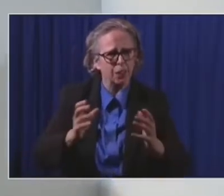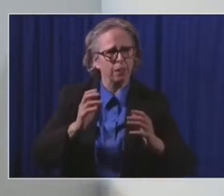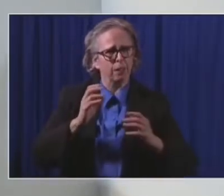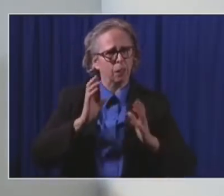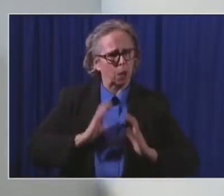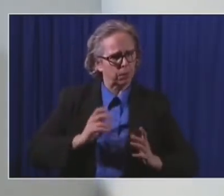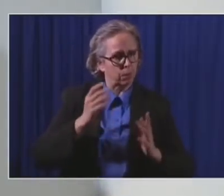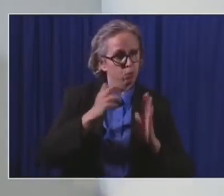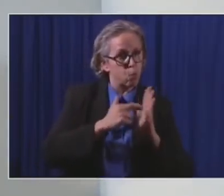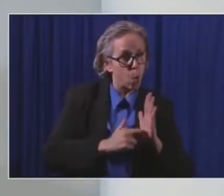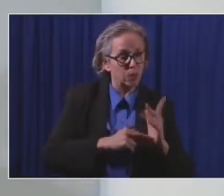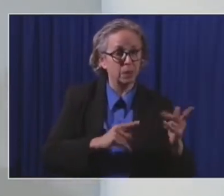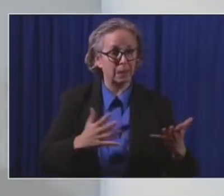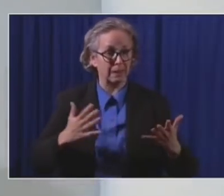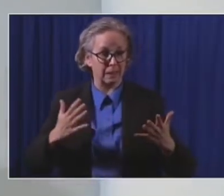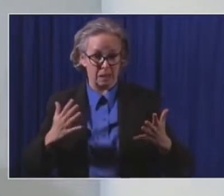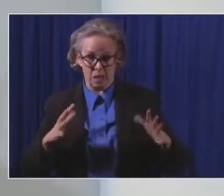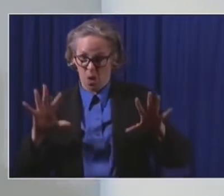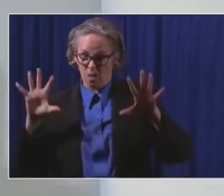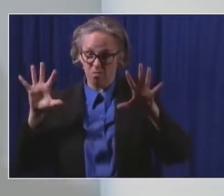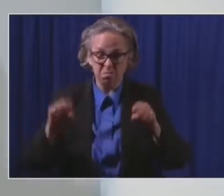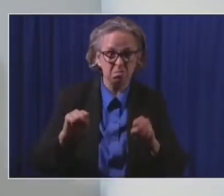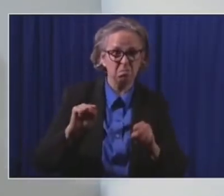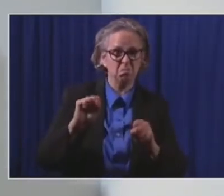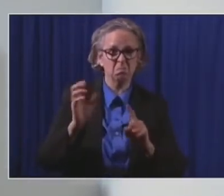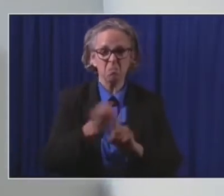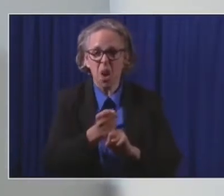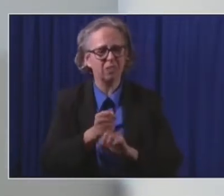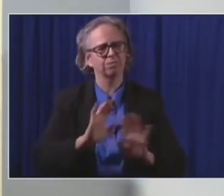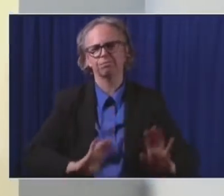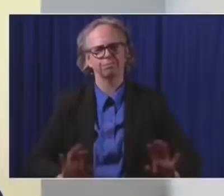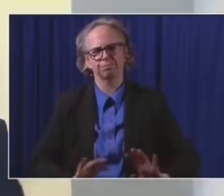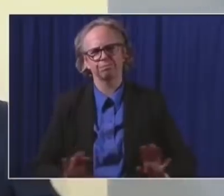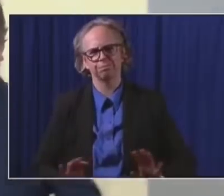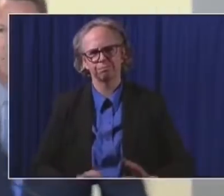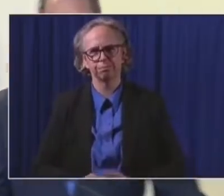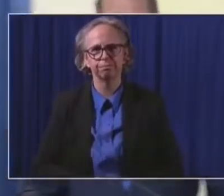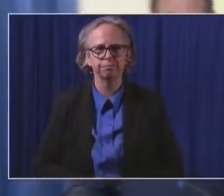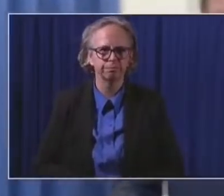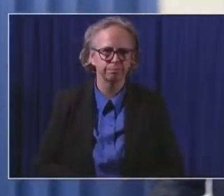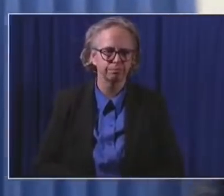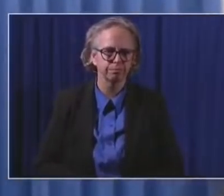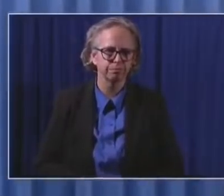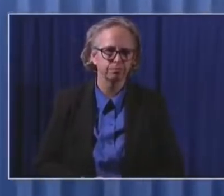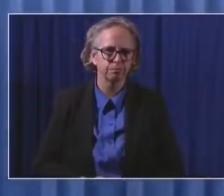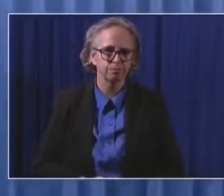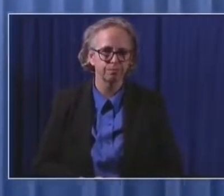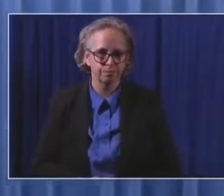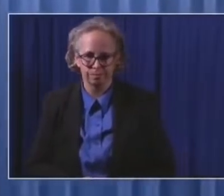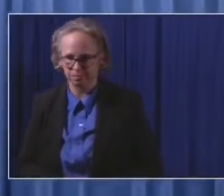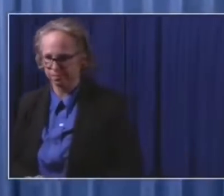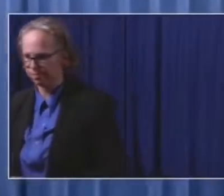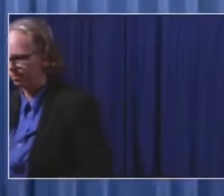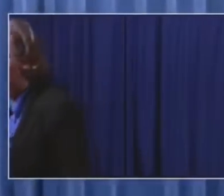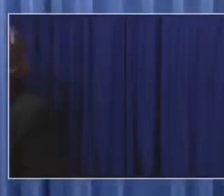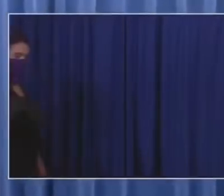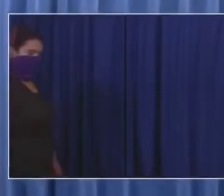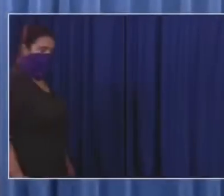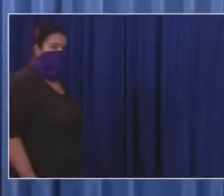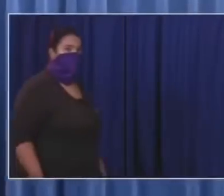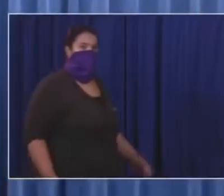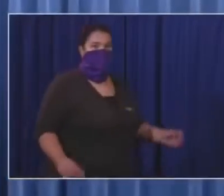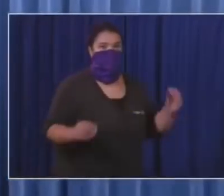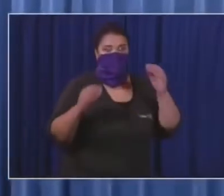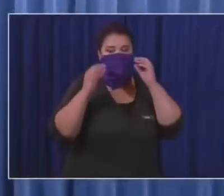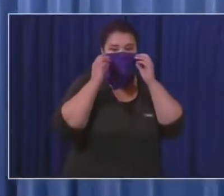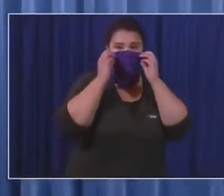We want businesses to advise. We want businesses to share the rules, but we don't physically expect a grocery